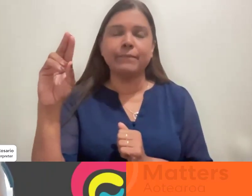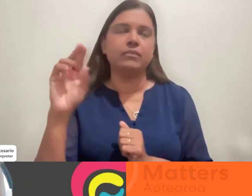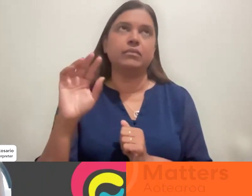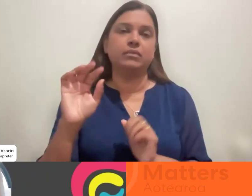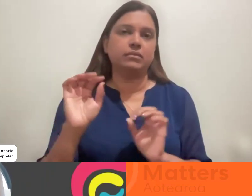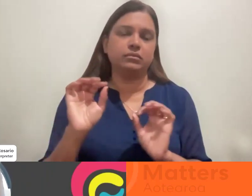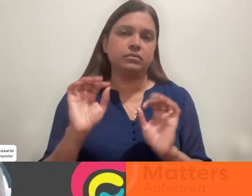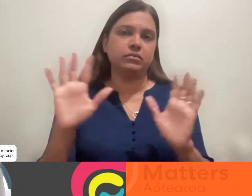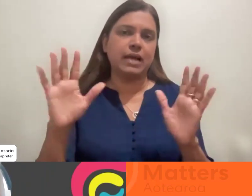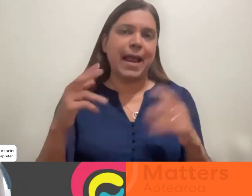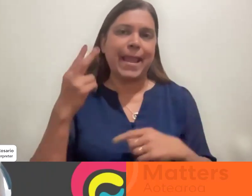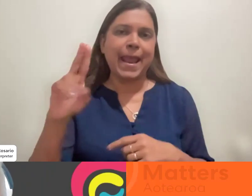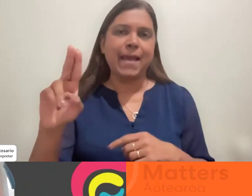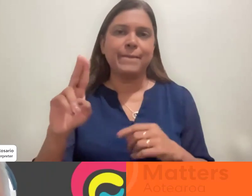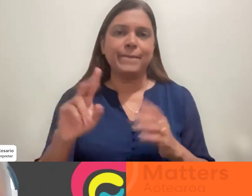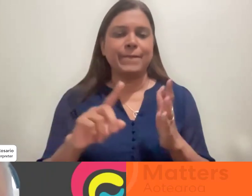name of EN